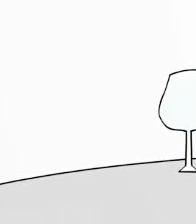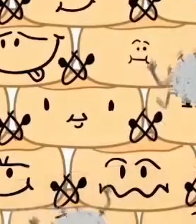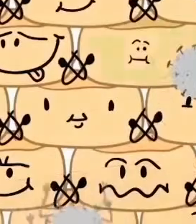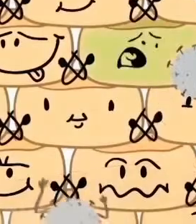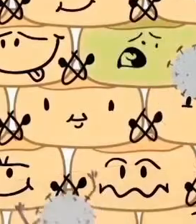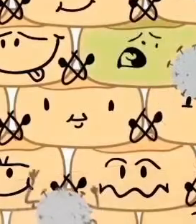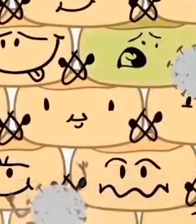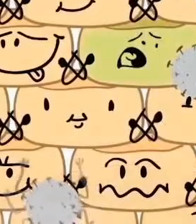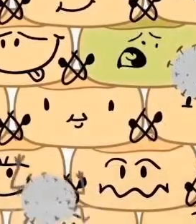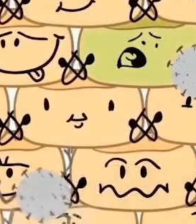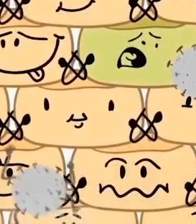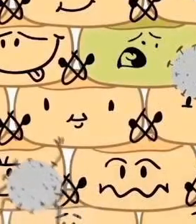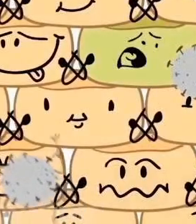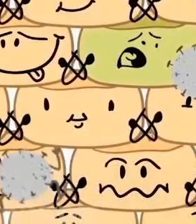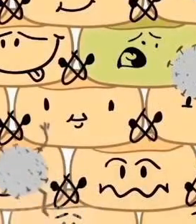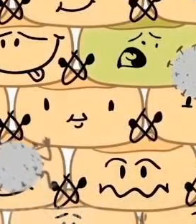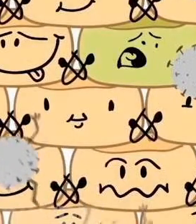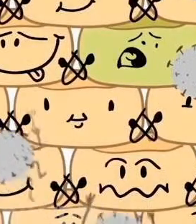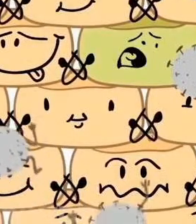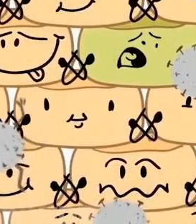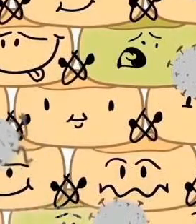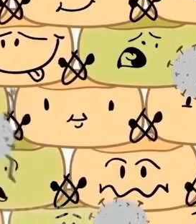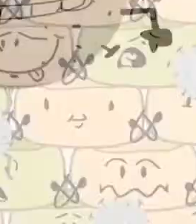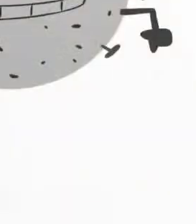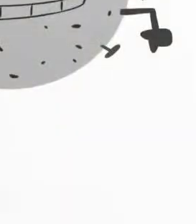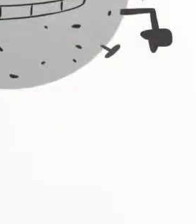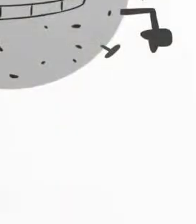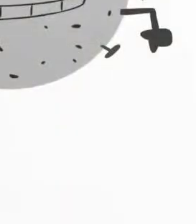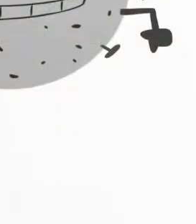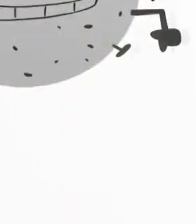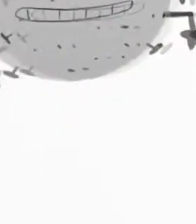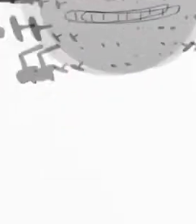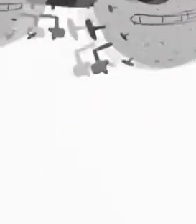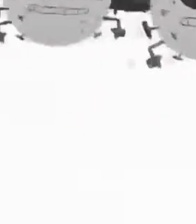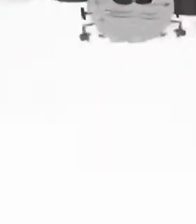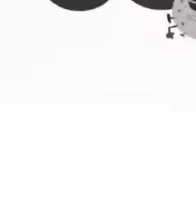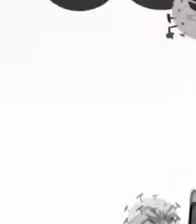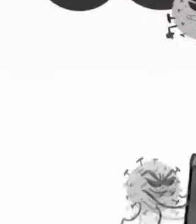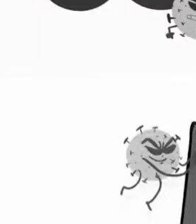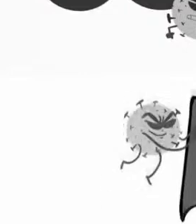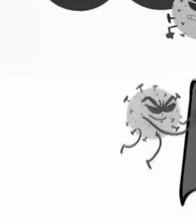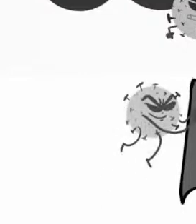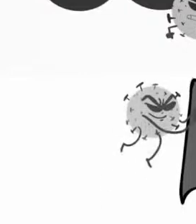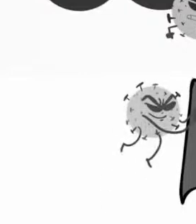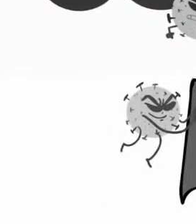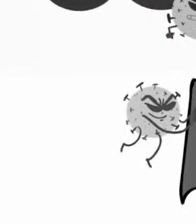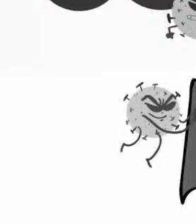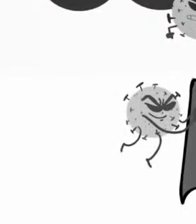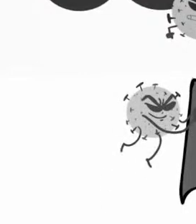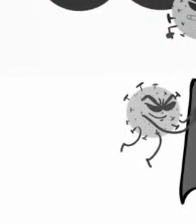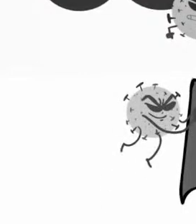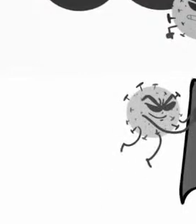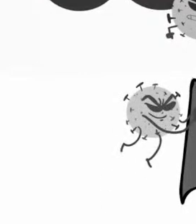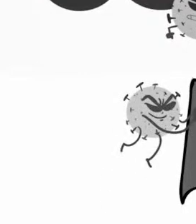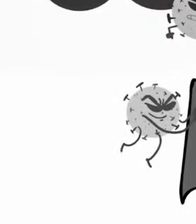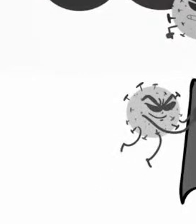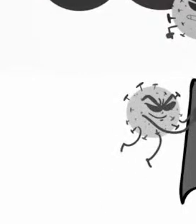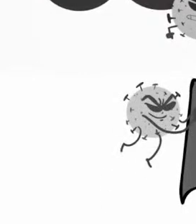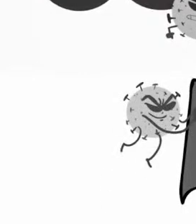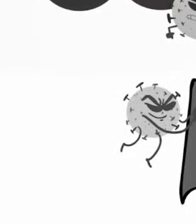the Rona, this is just the incubation period. It takes anywhere from 2 to 14 days after the virus has set up shop for symptoms to